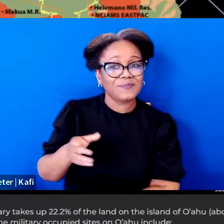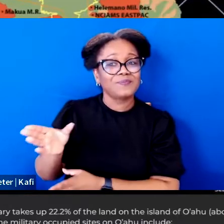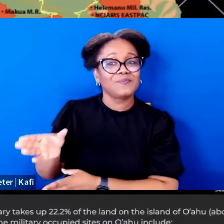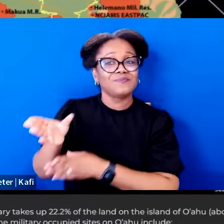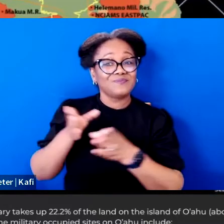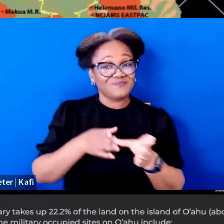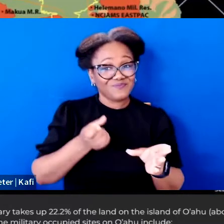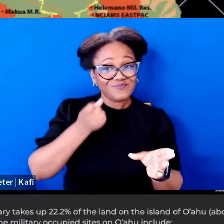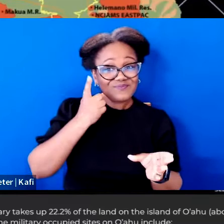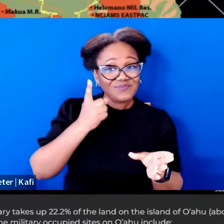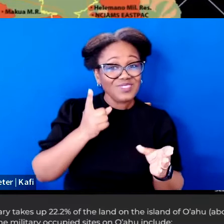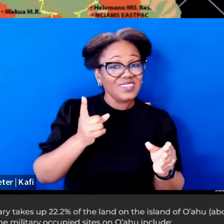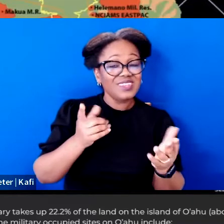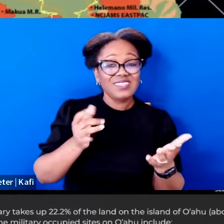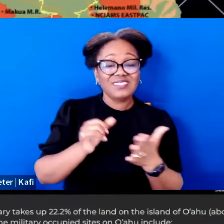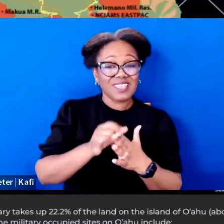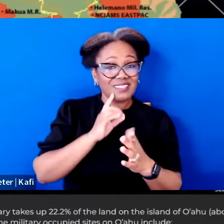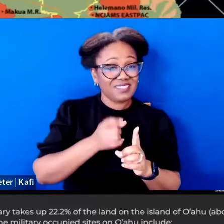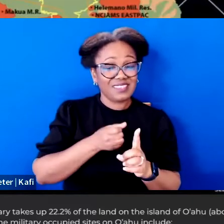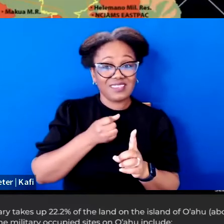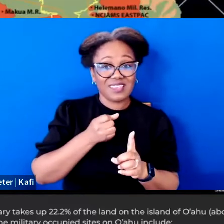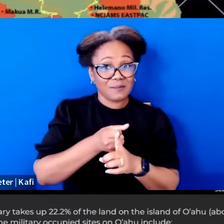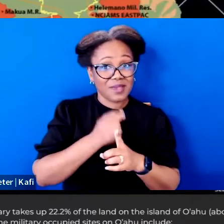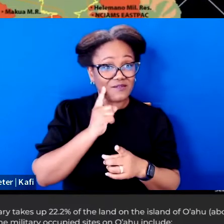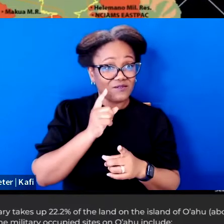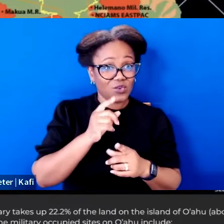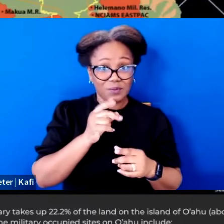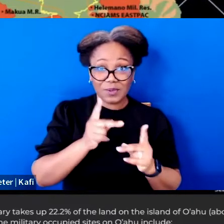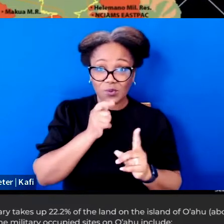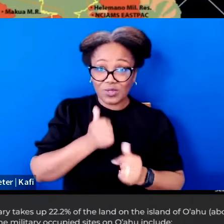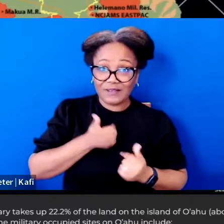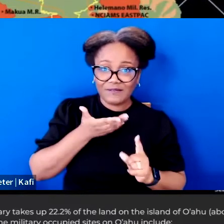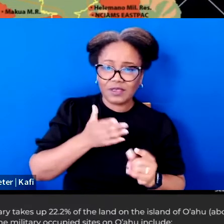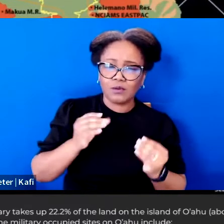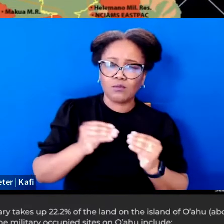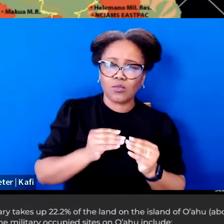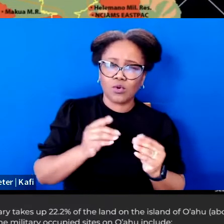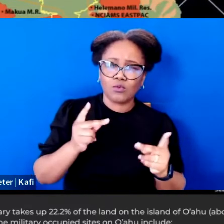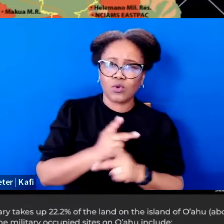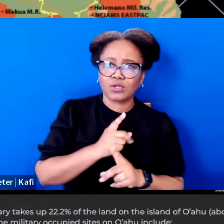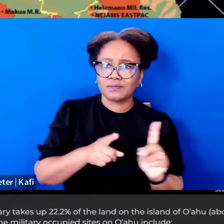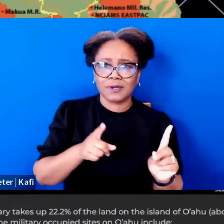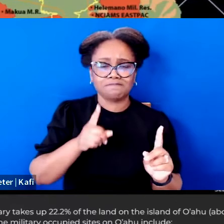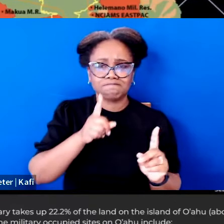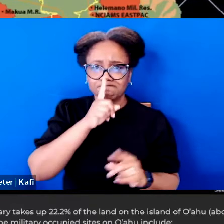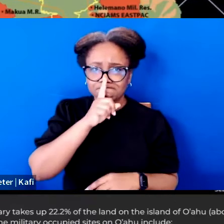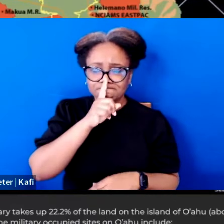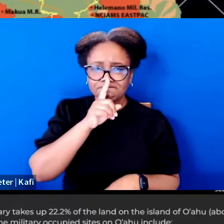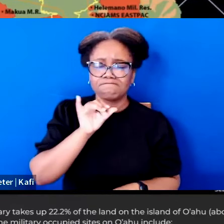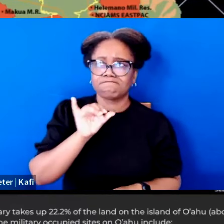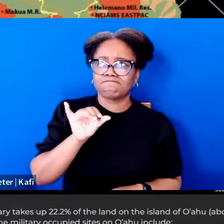the population. And this requires that we ask of